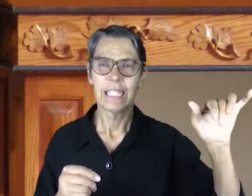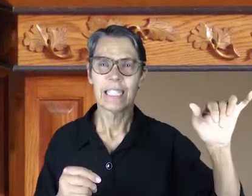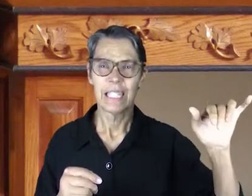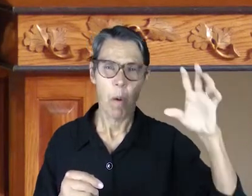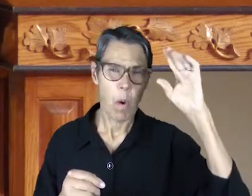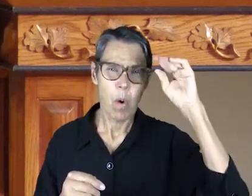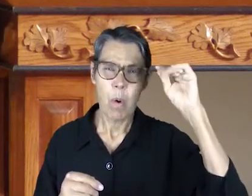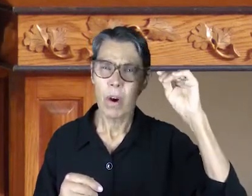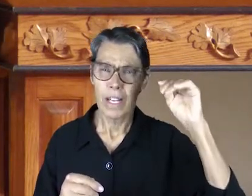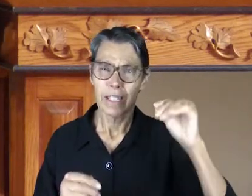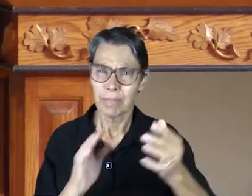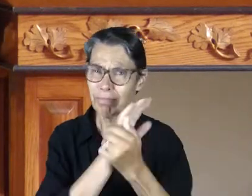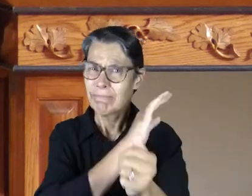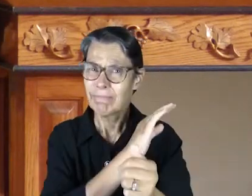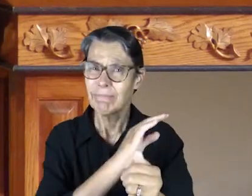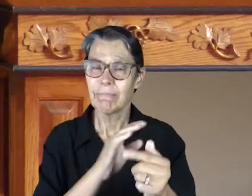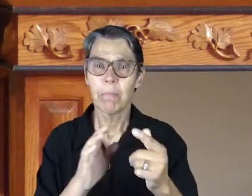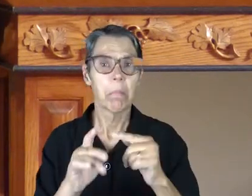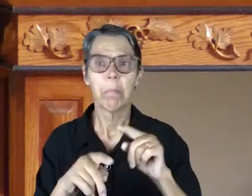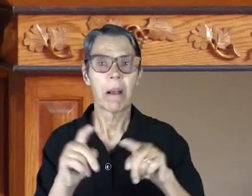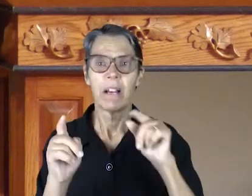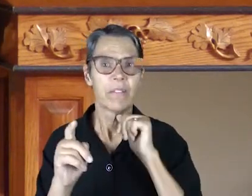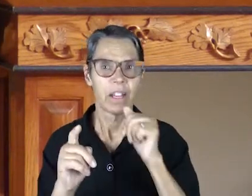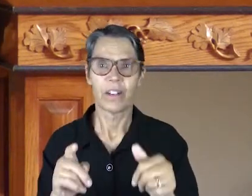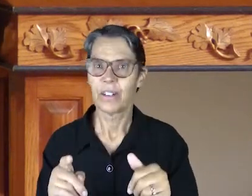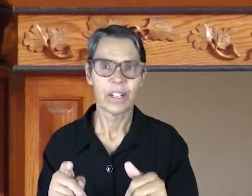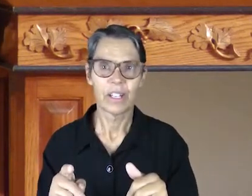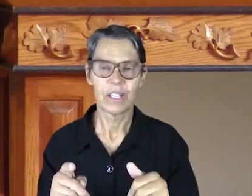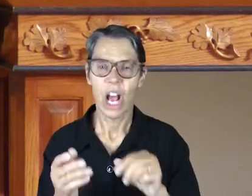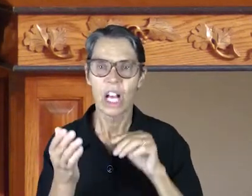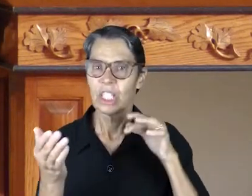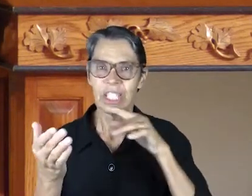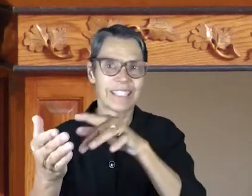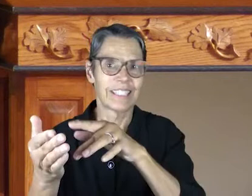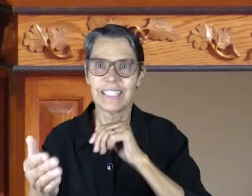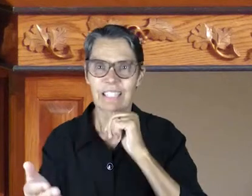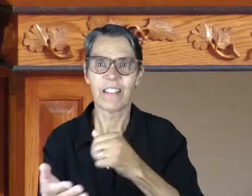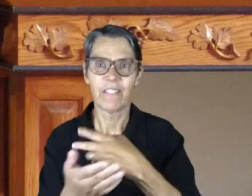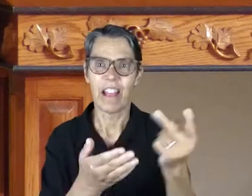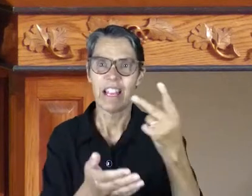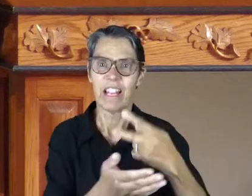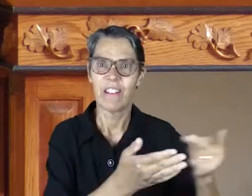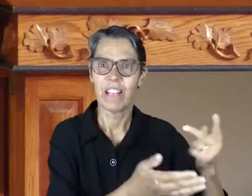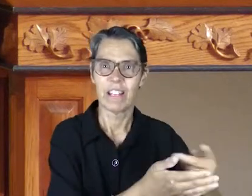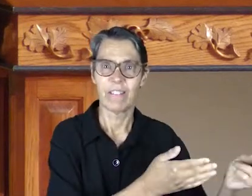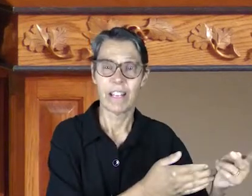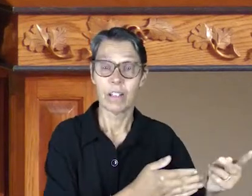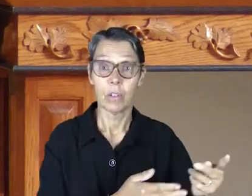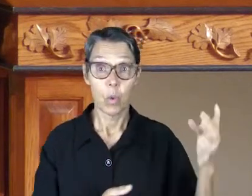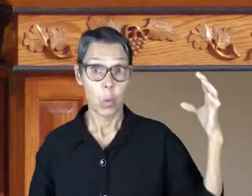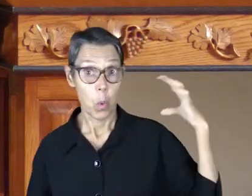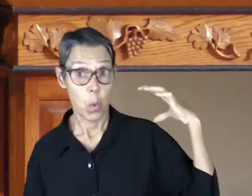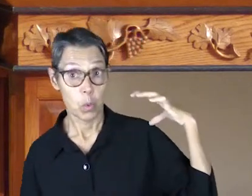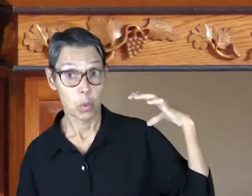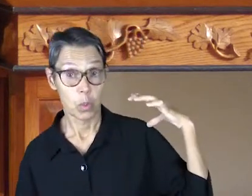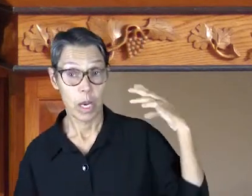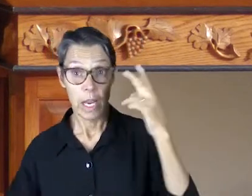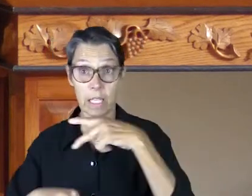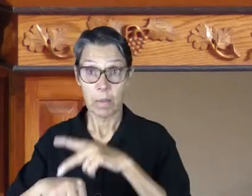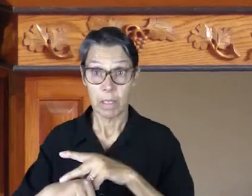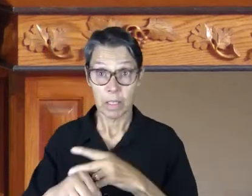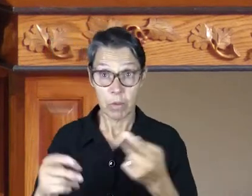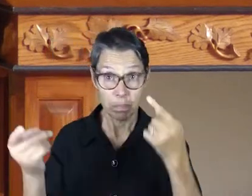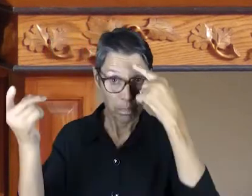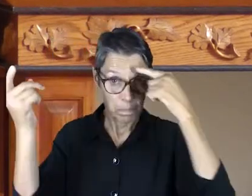And he decides, along with the principal, that their getting an education is vastly more important